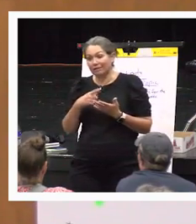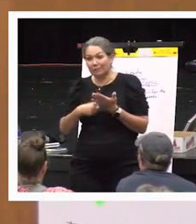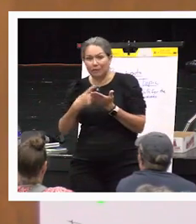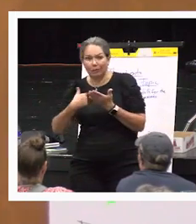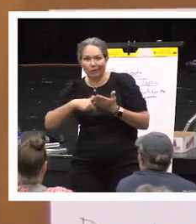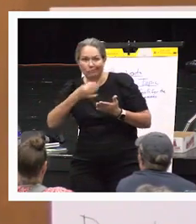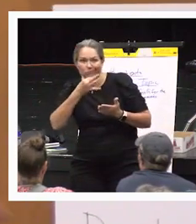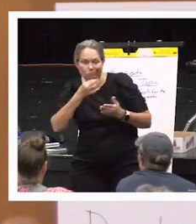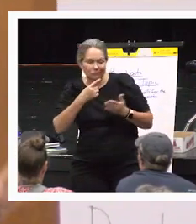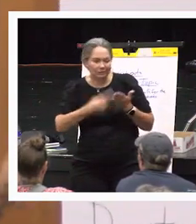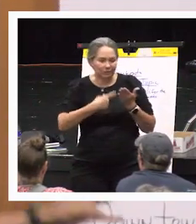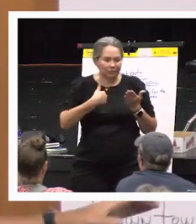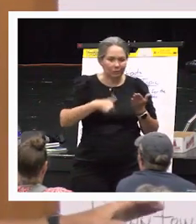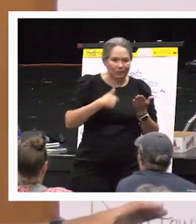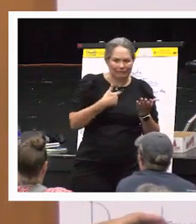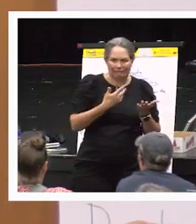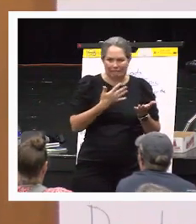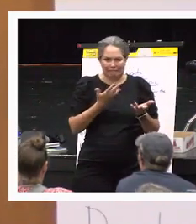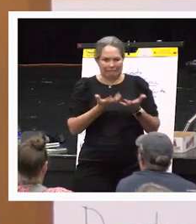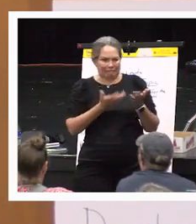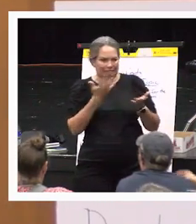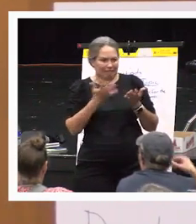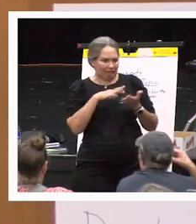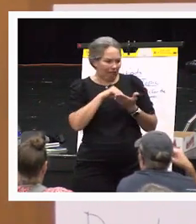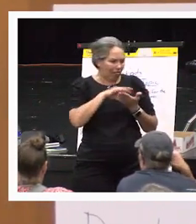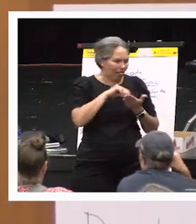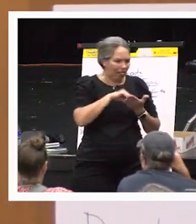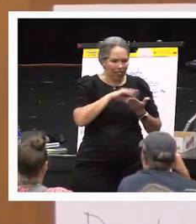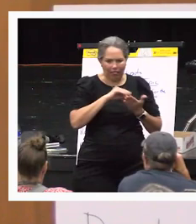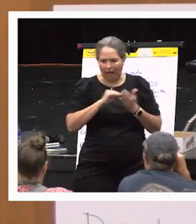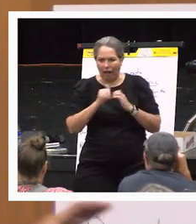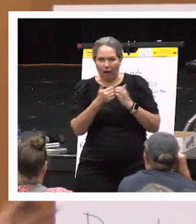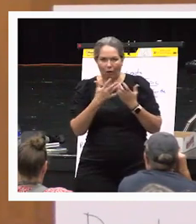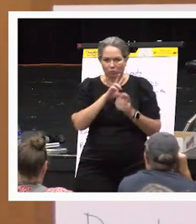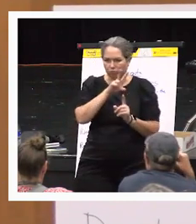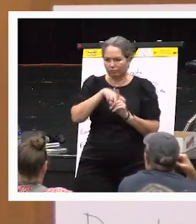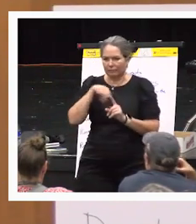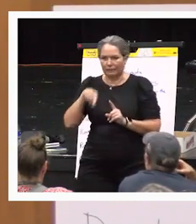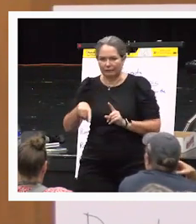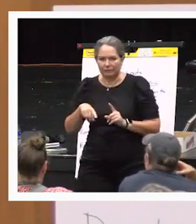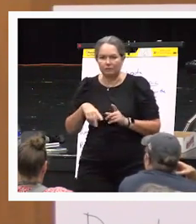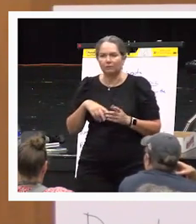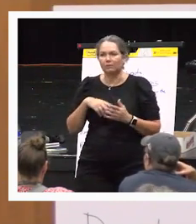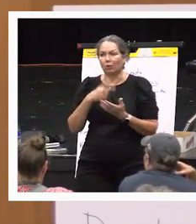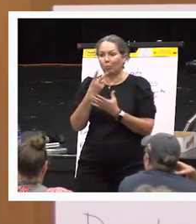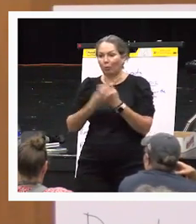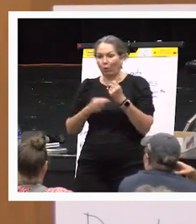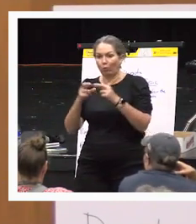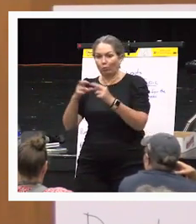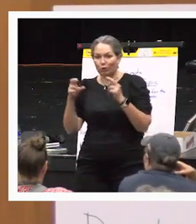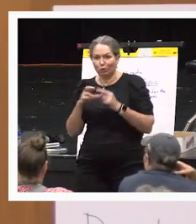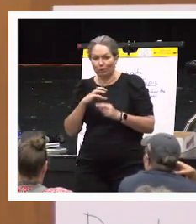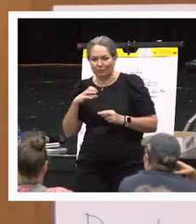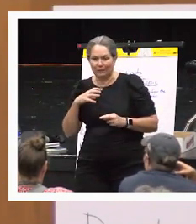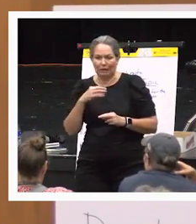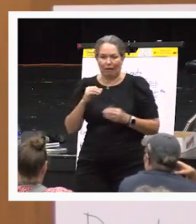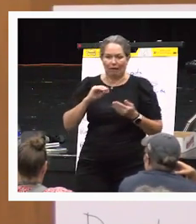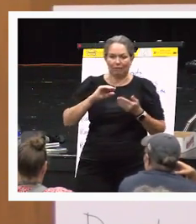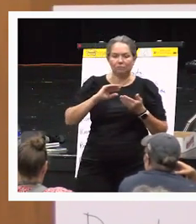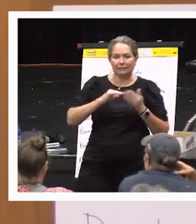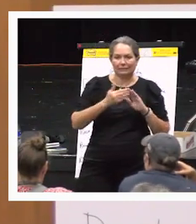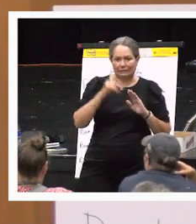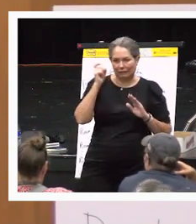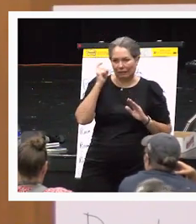looking at the different features of work that's at the table for city government and regional commission and other work that's going on